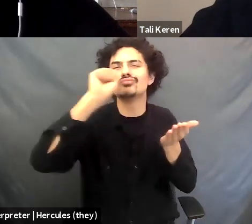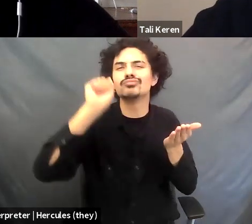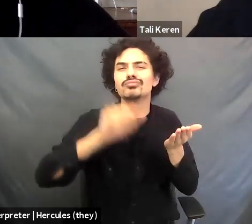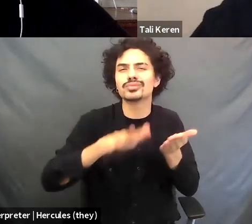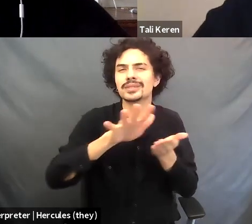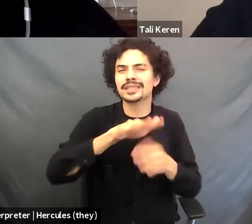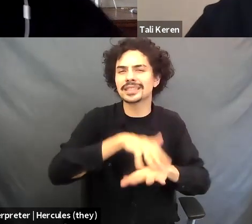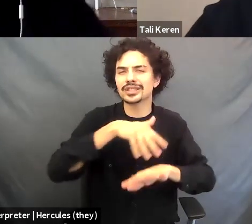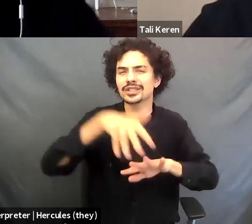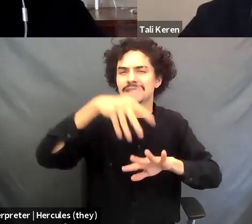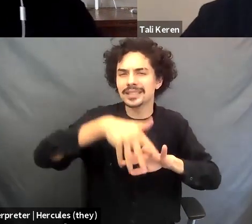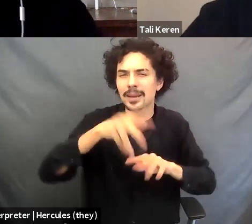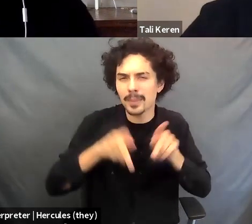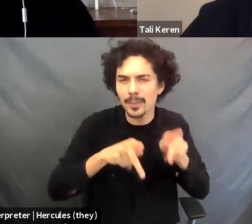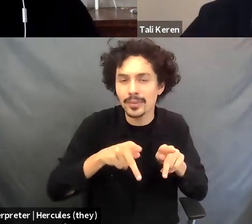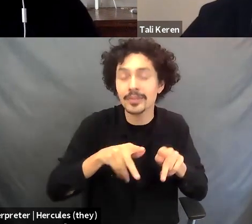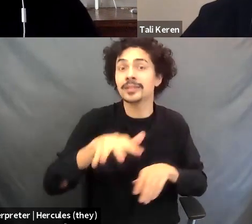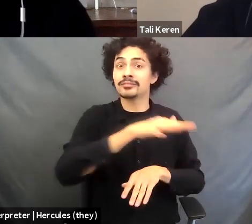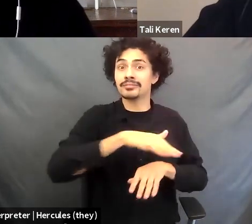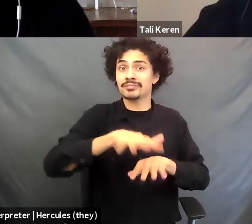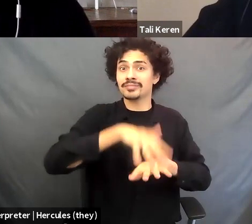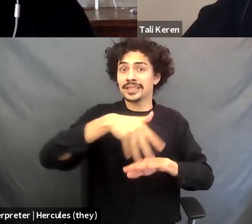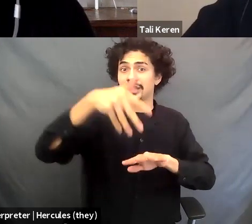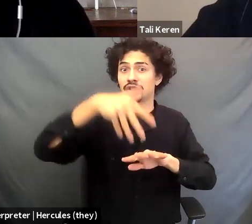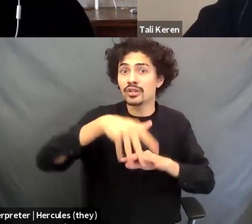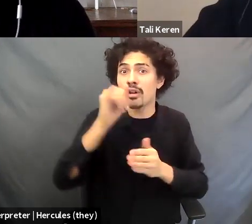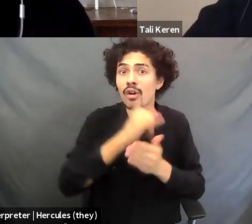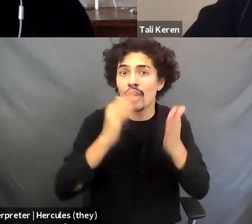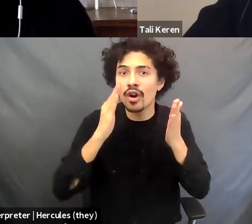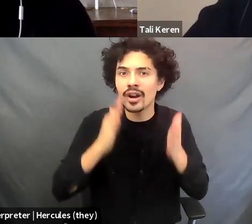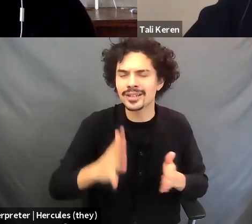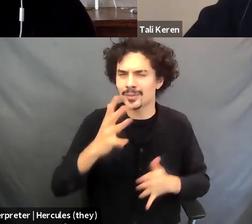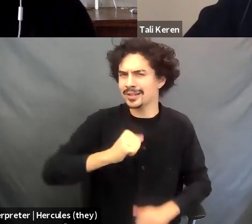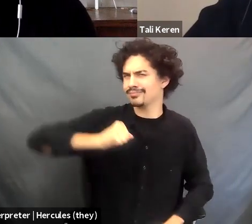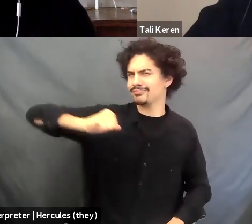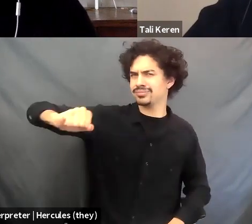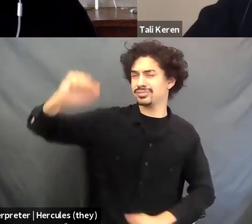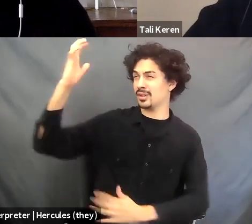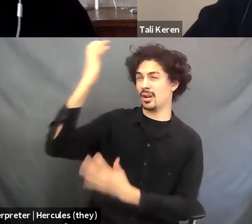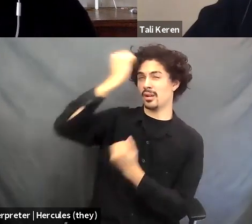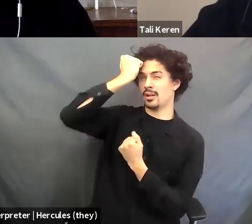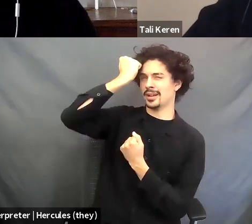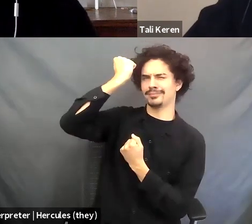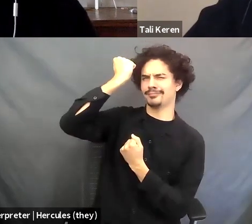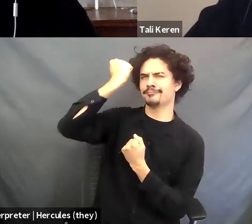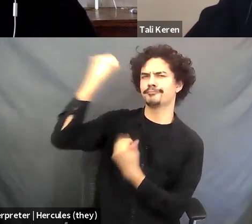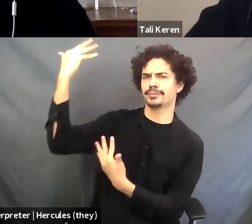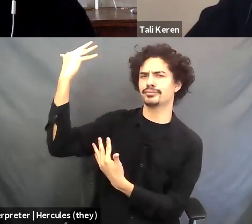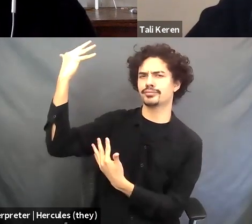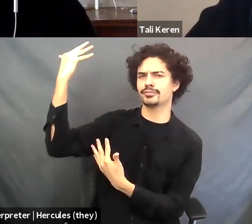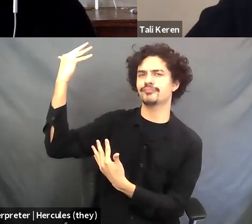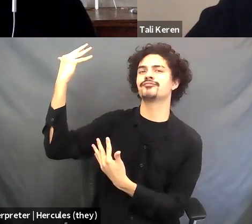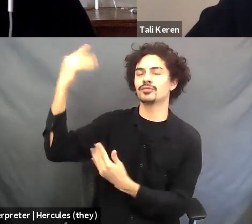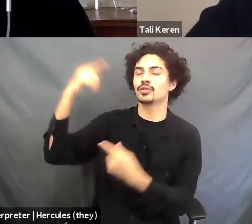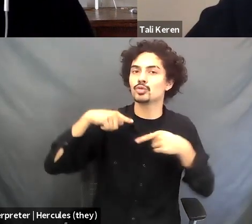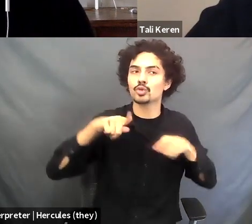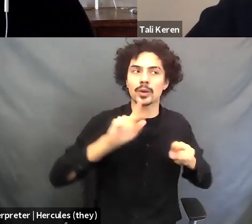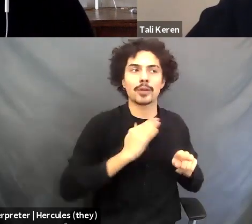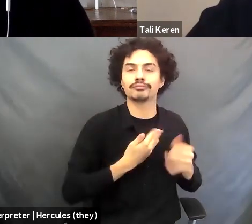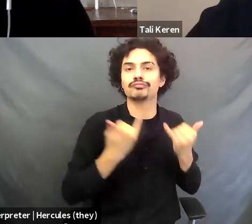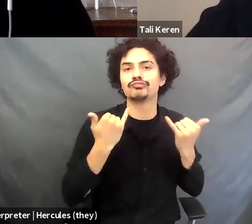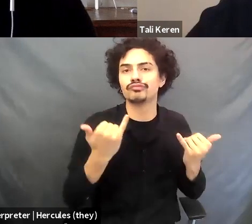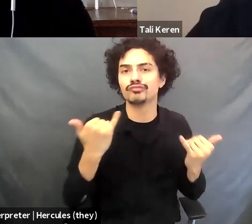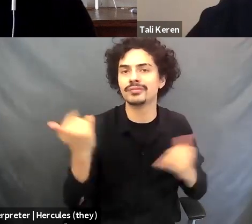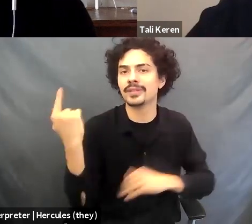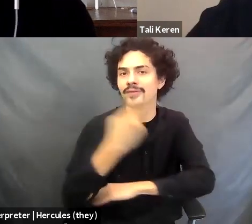artists revise official histories to counter settler colonial violence and assert contemporary claims in the context of